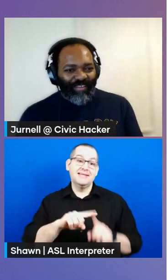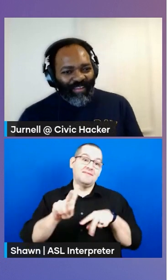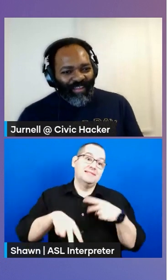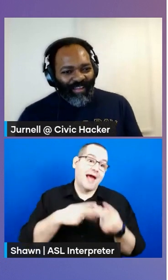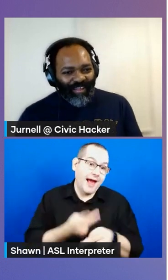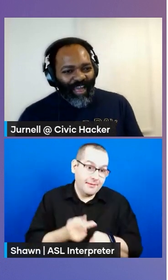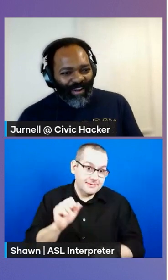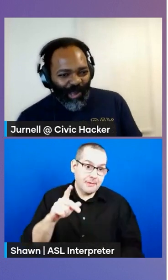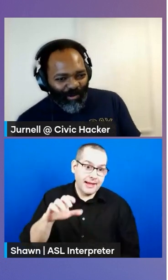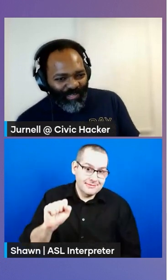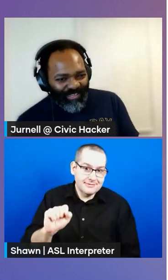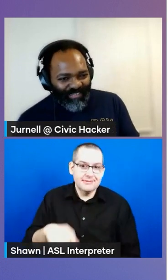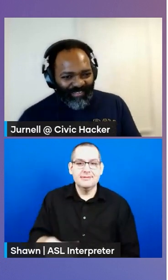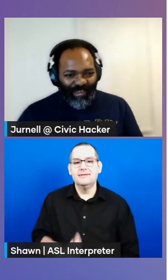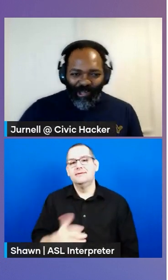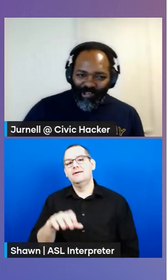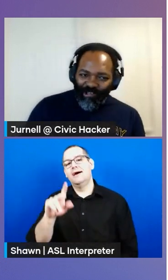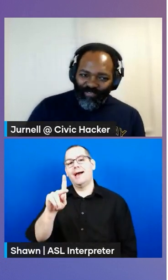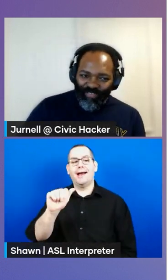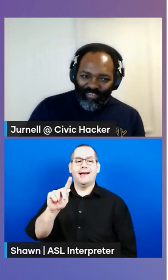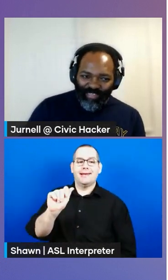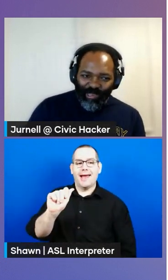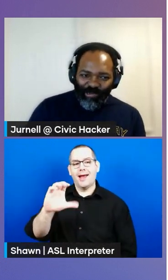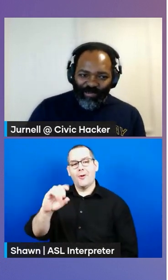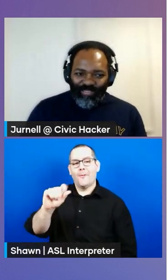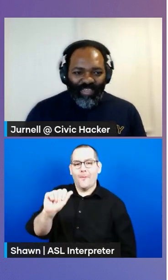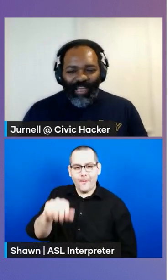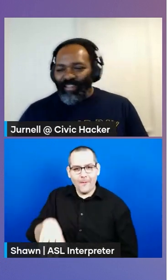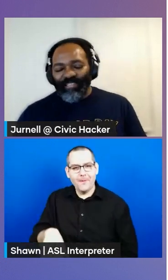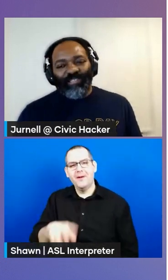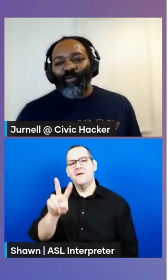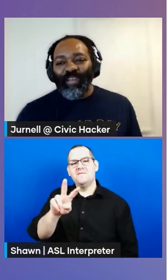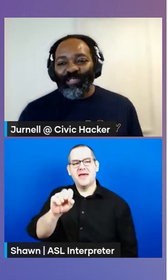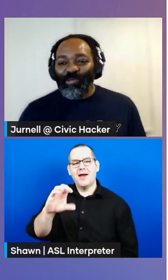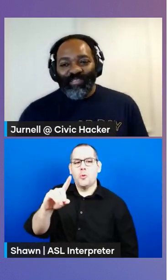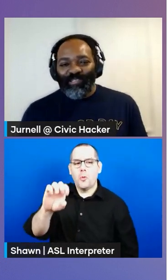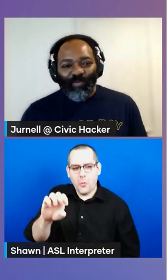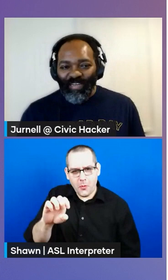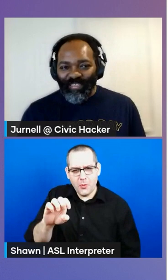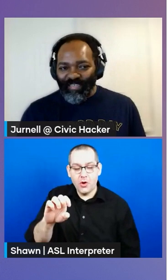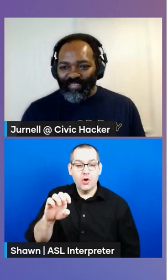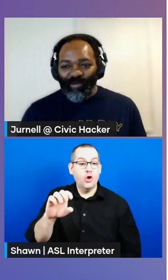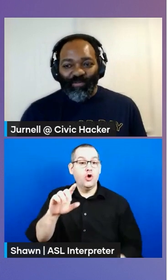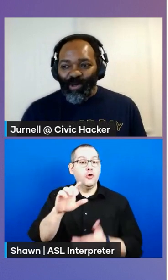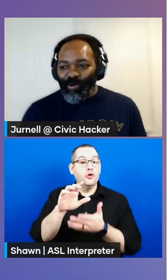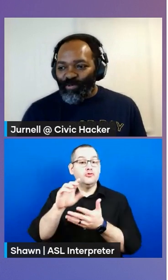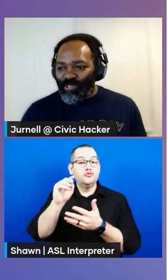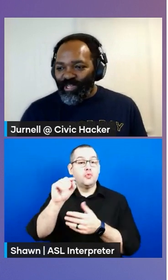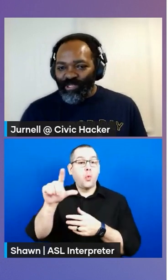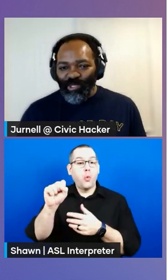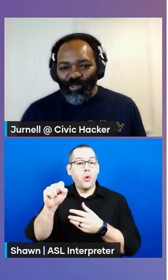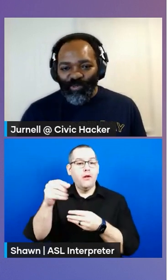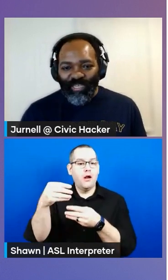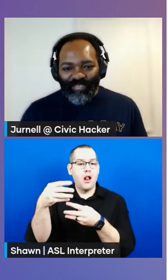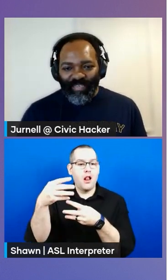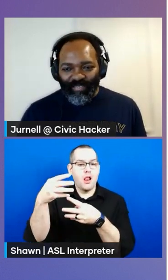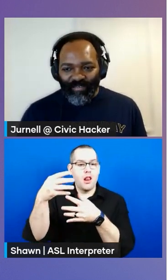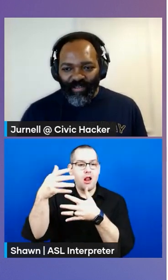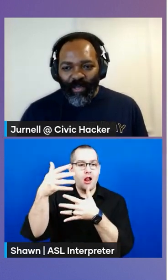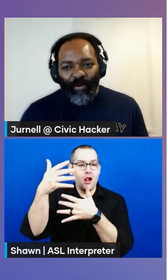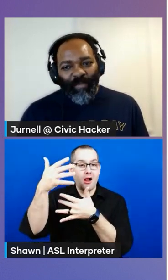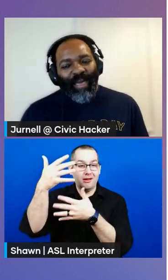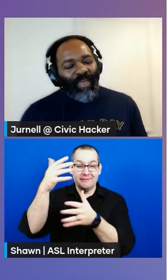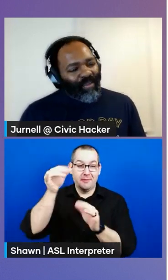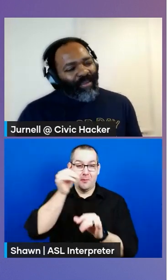got the katakotas, all the VS codes. There's so many tools, there's too many to list. So those tools